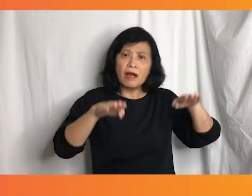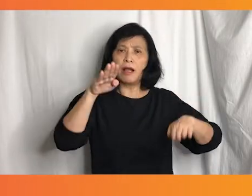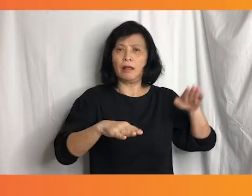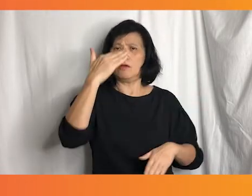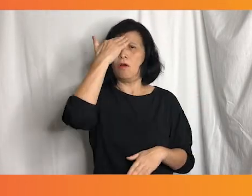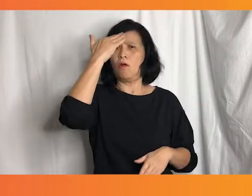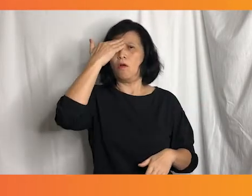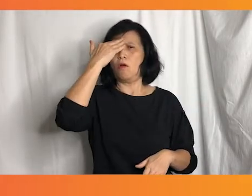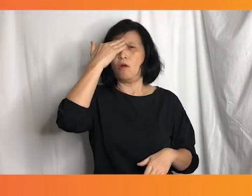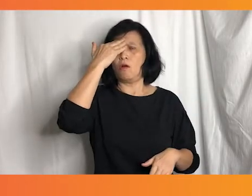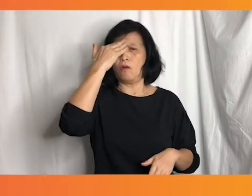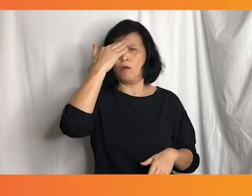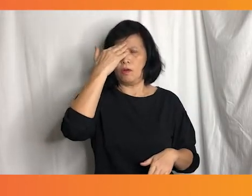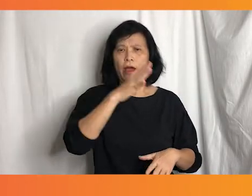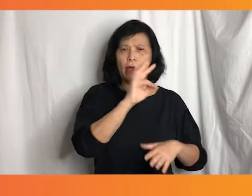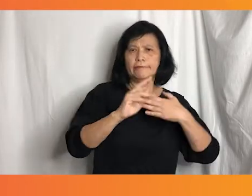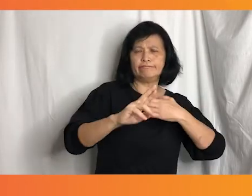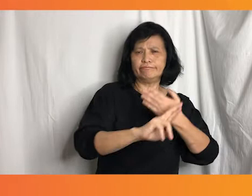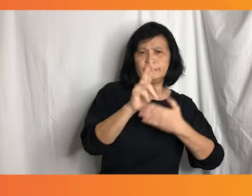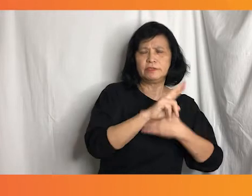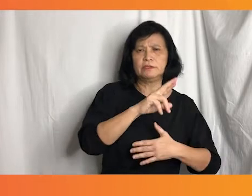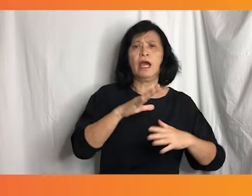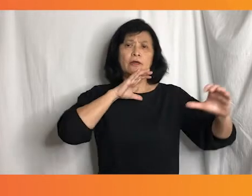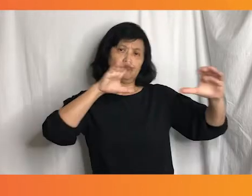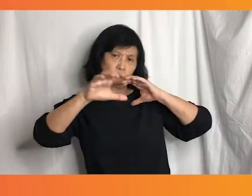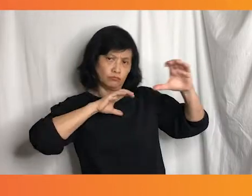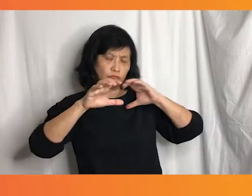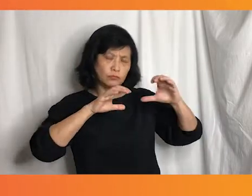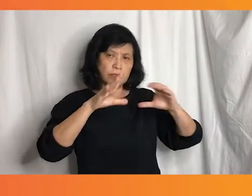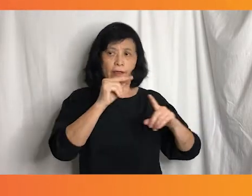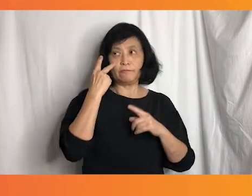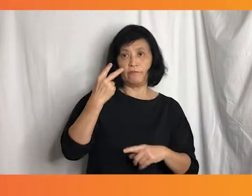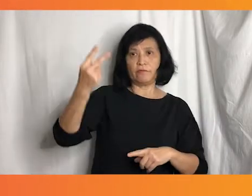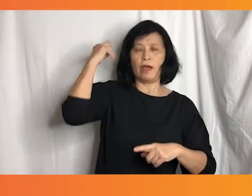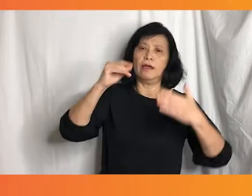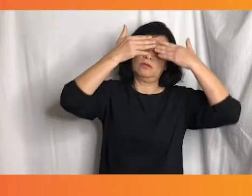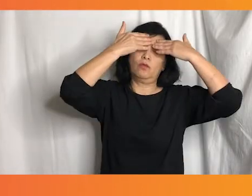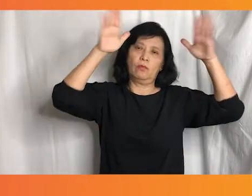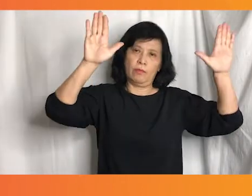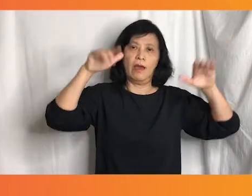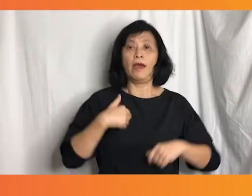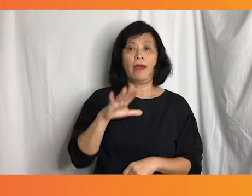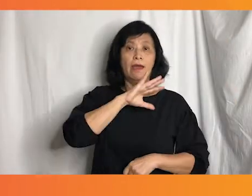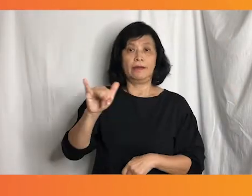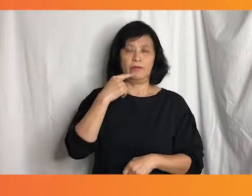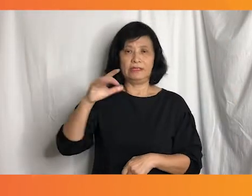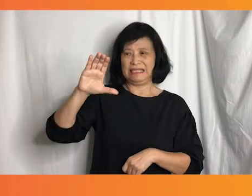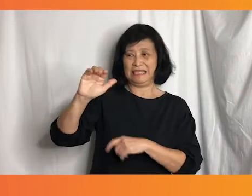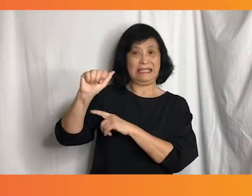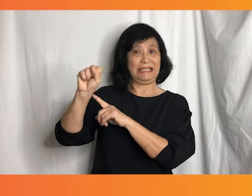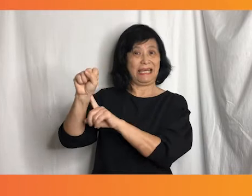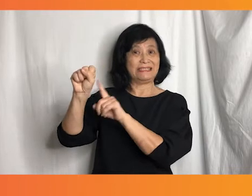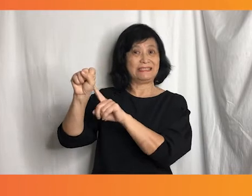caring, balanced, knowledgeable, risk-takers, communicators, reflective, and open-minded. And as I mentioned about,